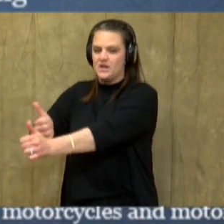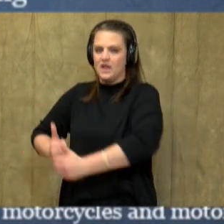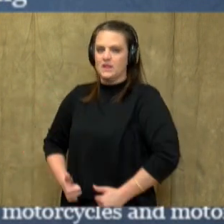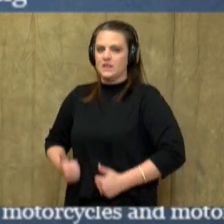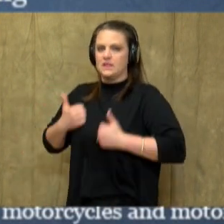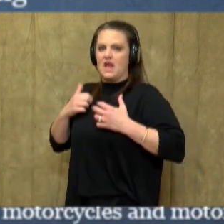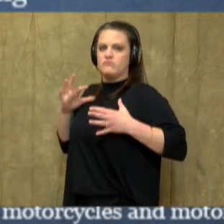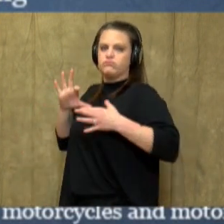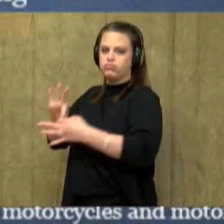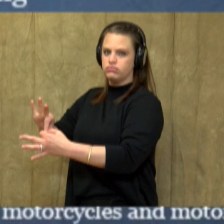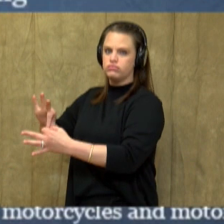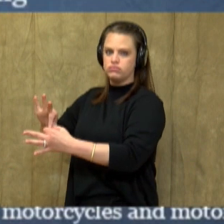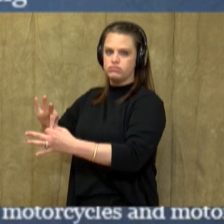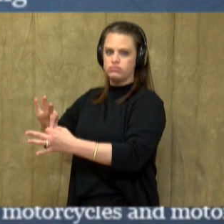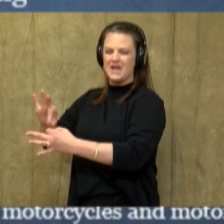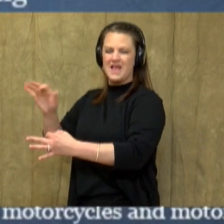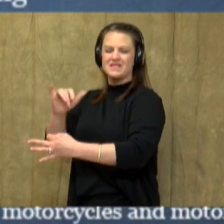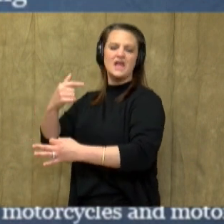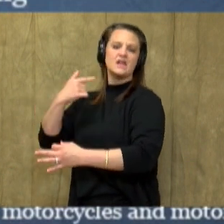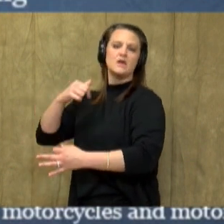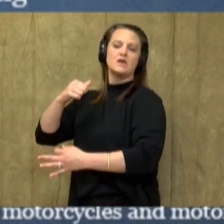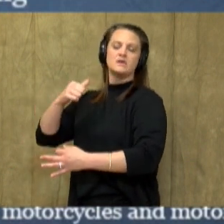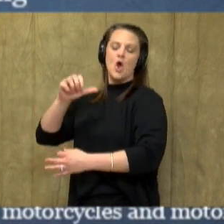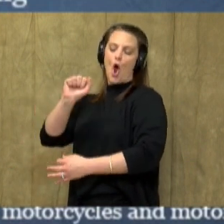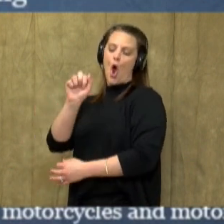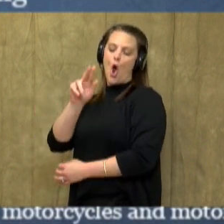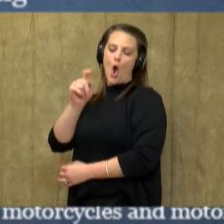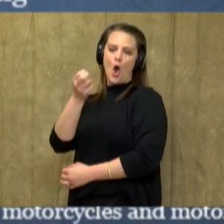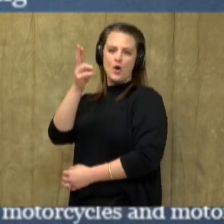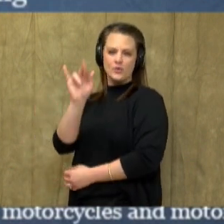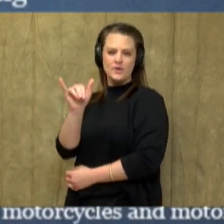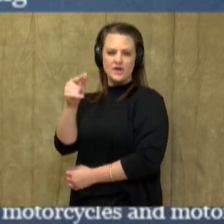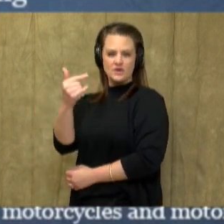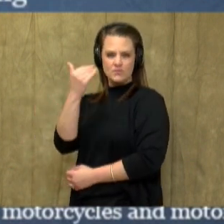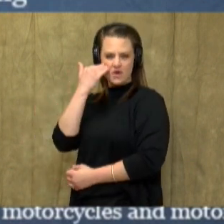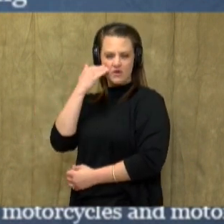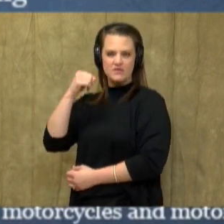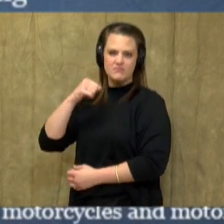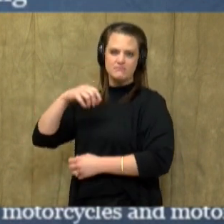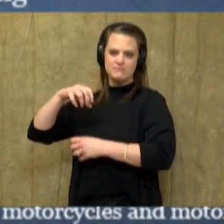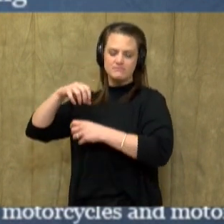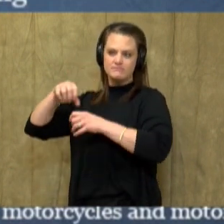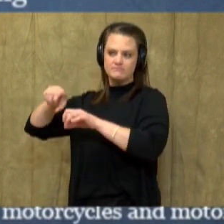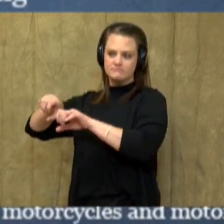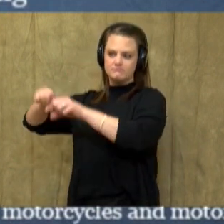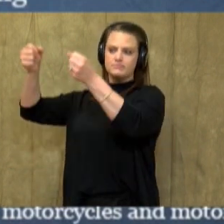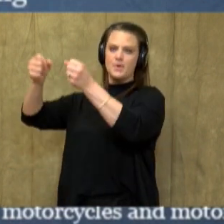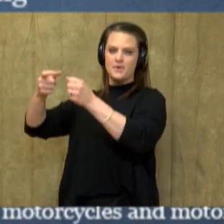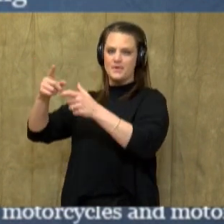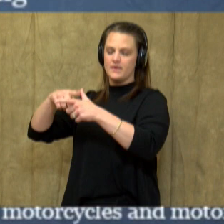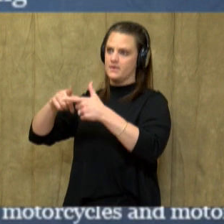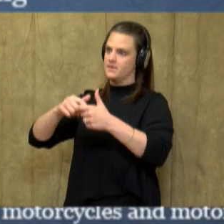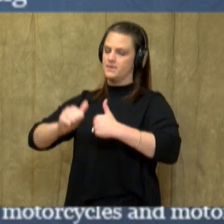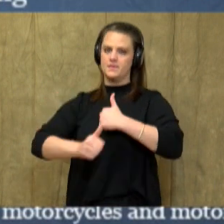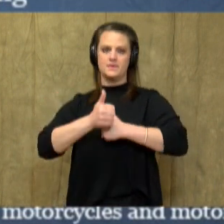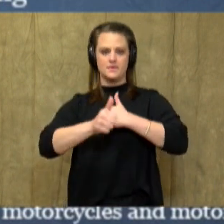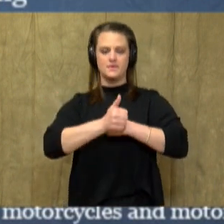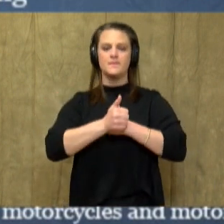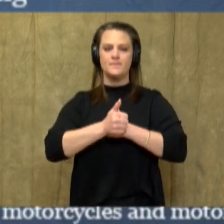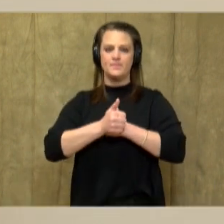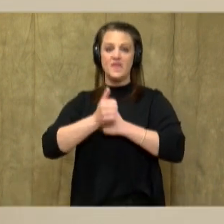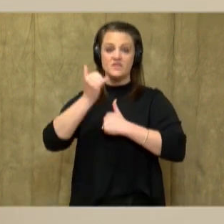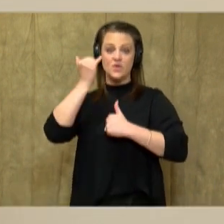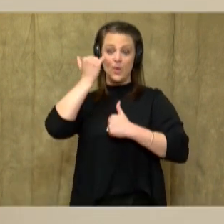you know that if an artery or a major lifeline is severed, it's a serious problem. Well, if the United States could stop this Ho Chi Minh